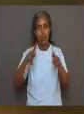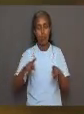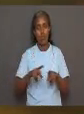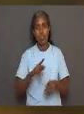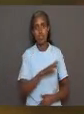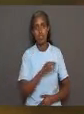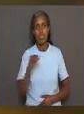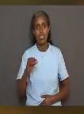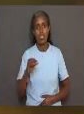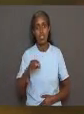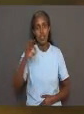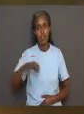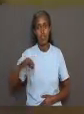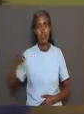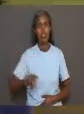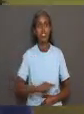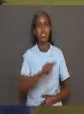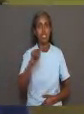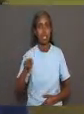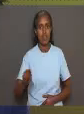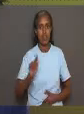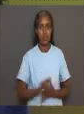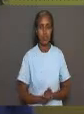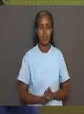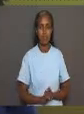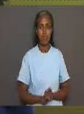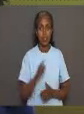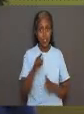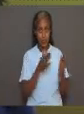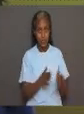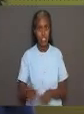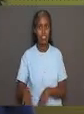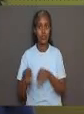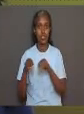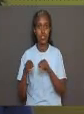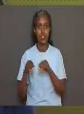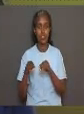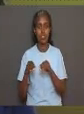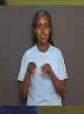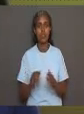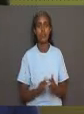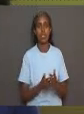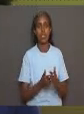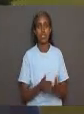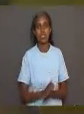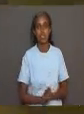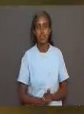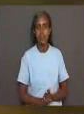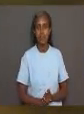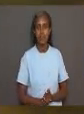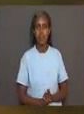and frequency curves. Are you ready, students? Let us begin.